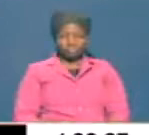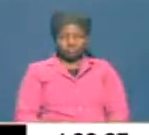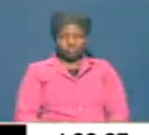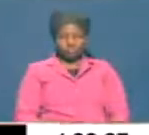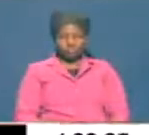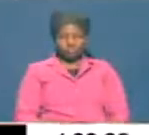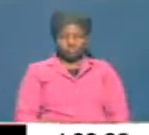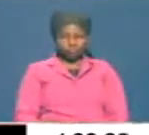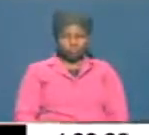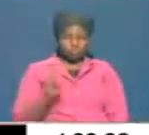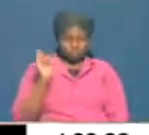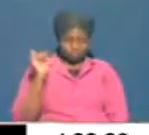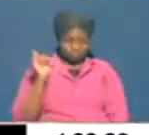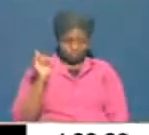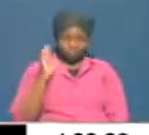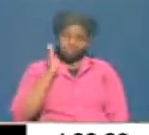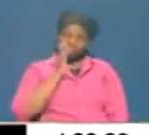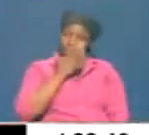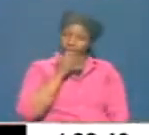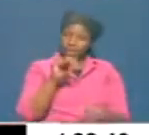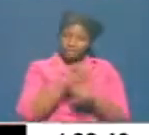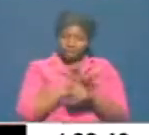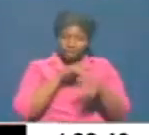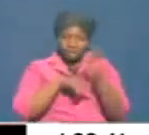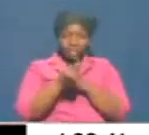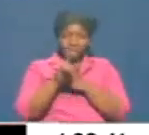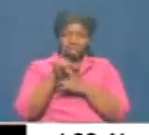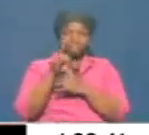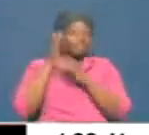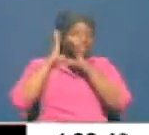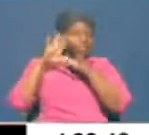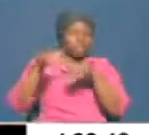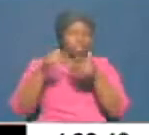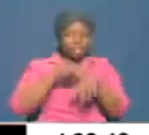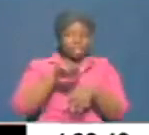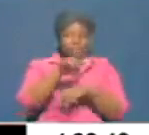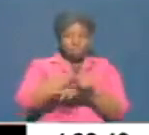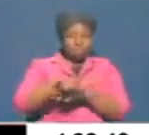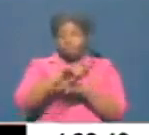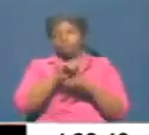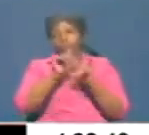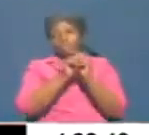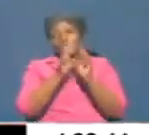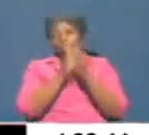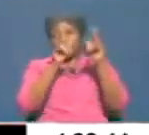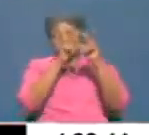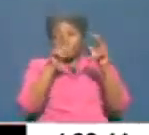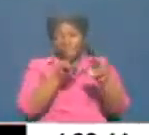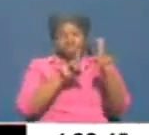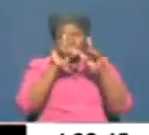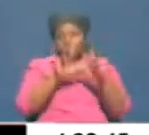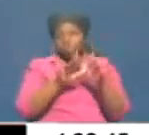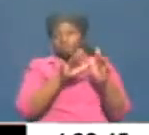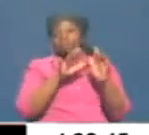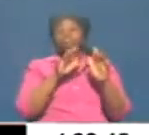It was a pomp and colour in Kilifi Town as local artists and international artists from Poland graced the Duos Festival.